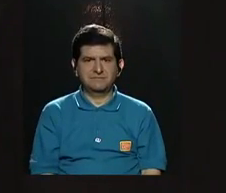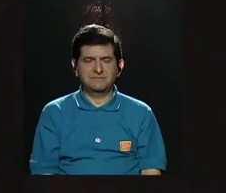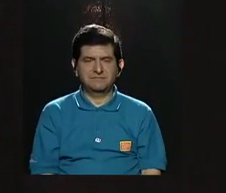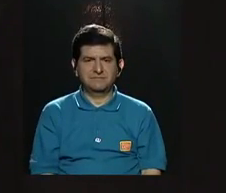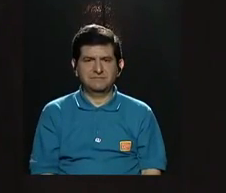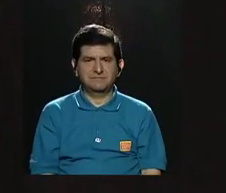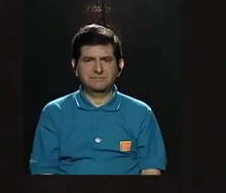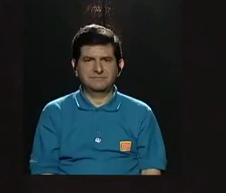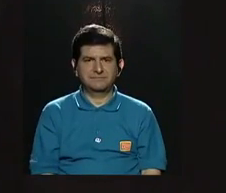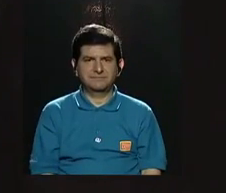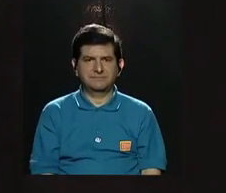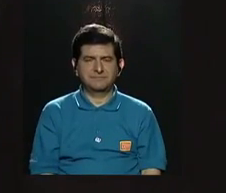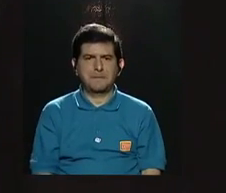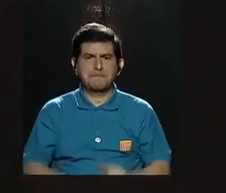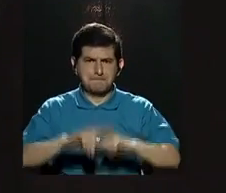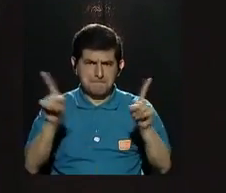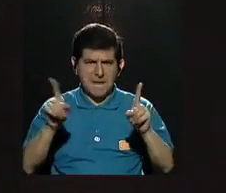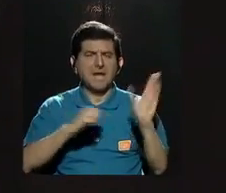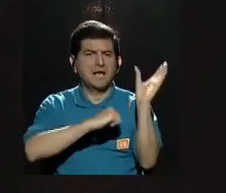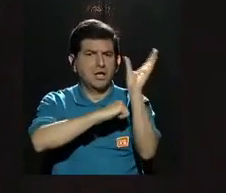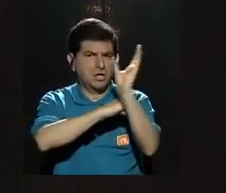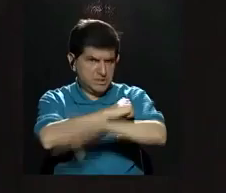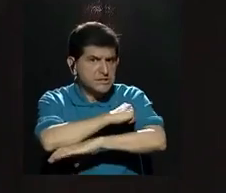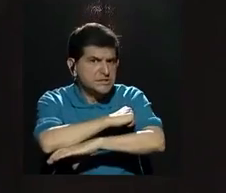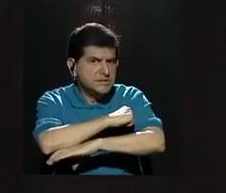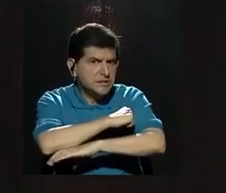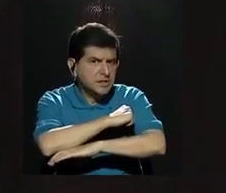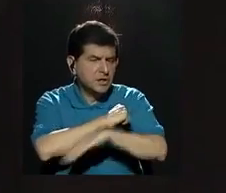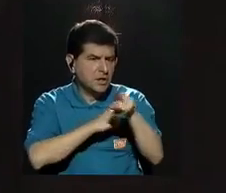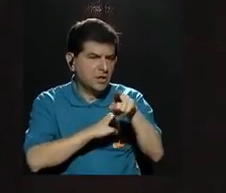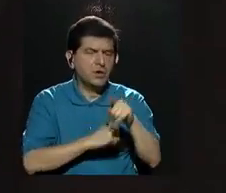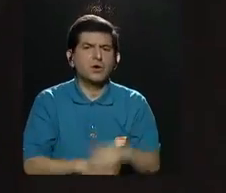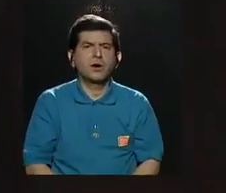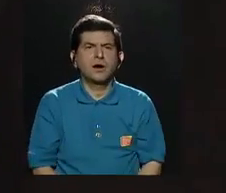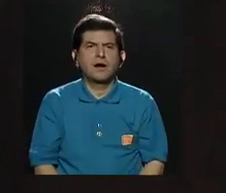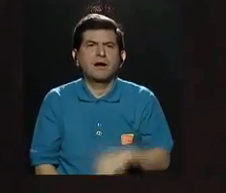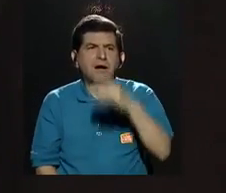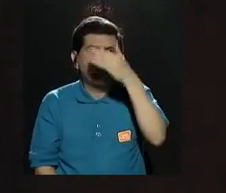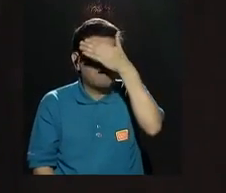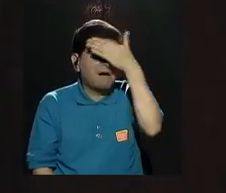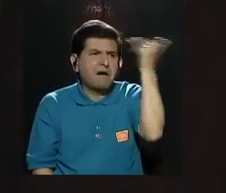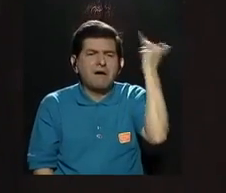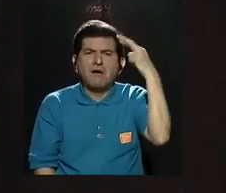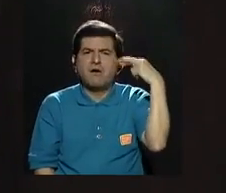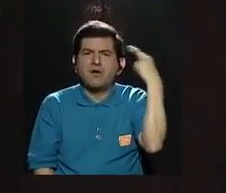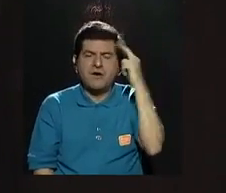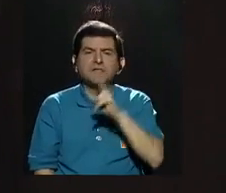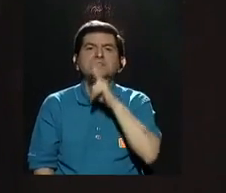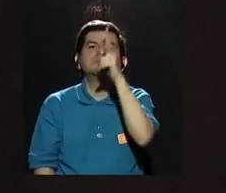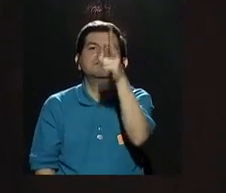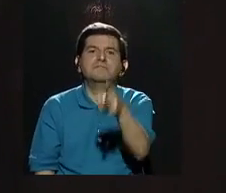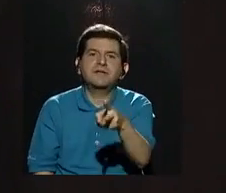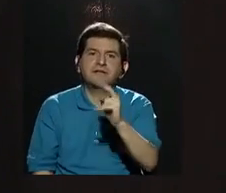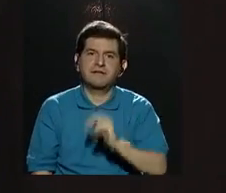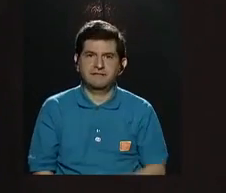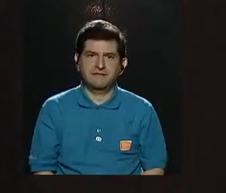But that punishment forgets the real reasons